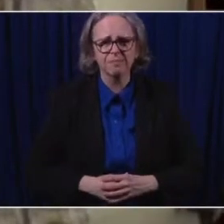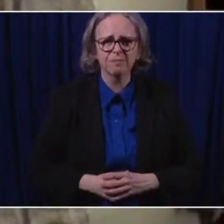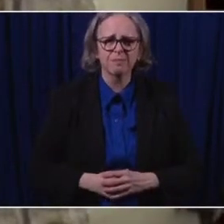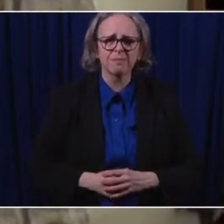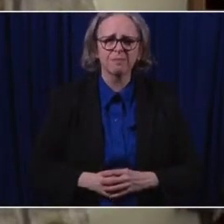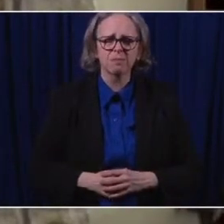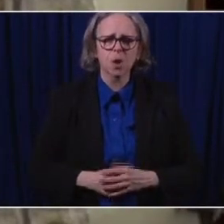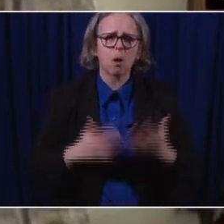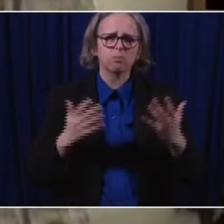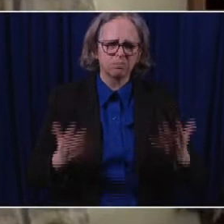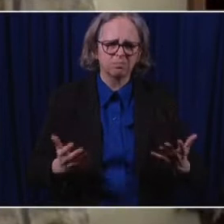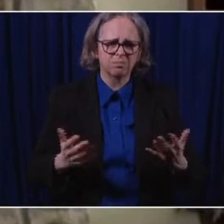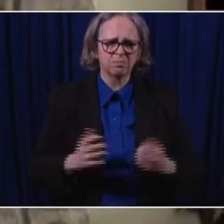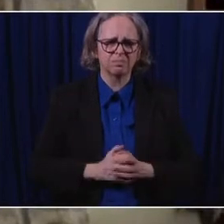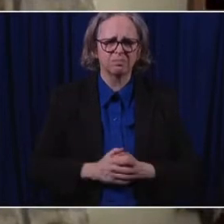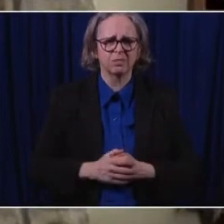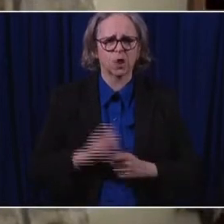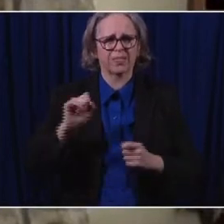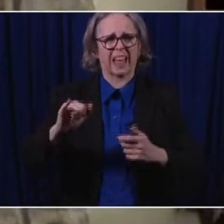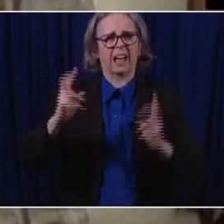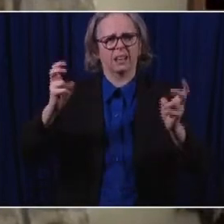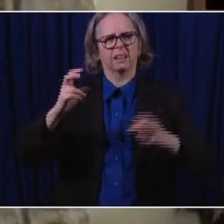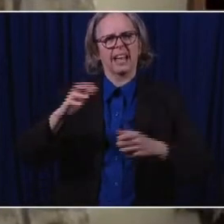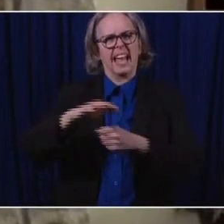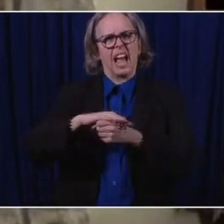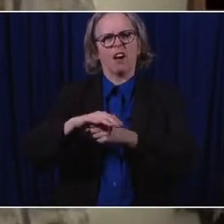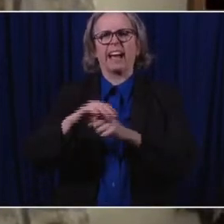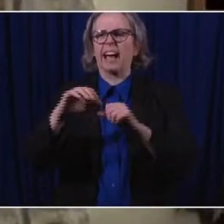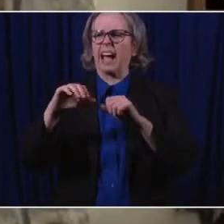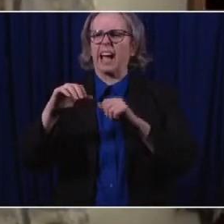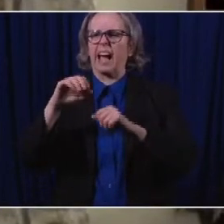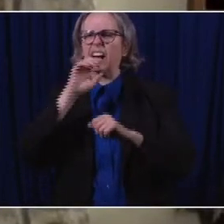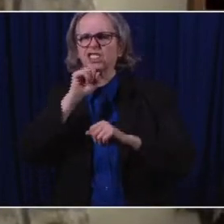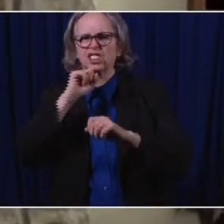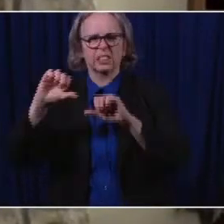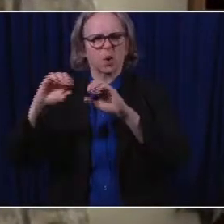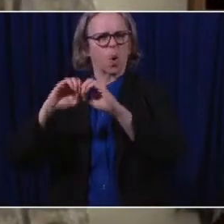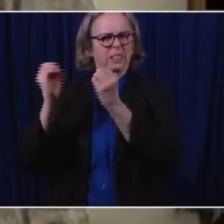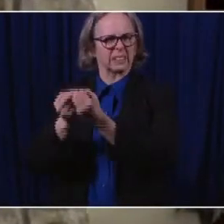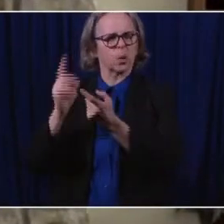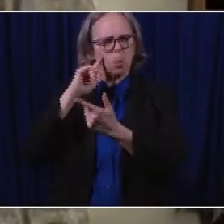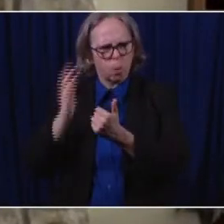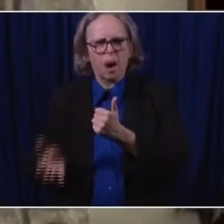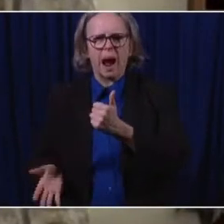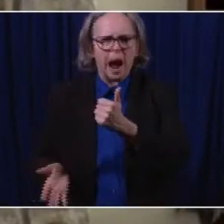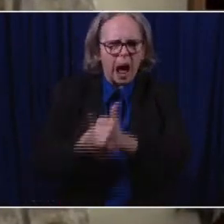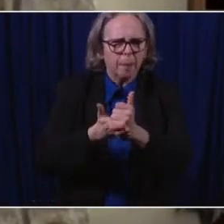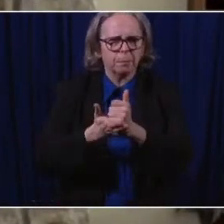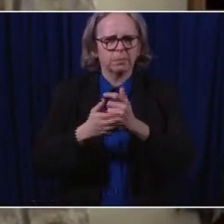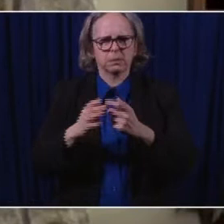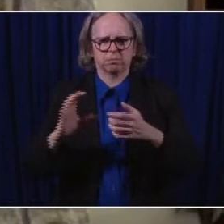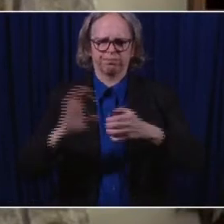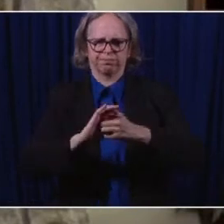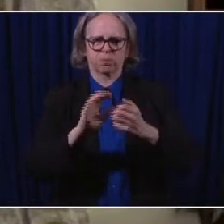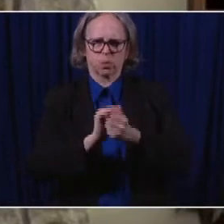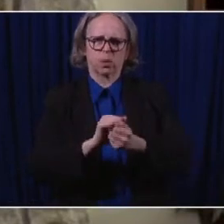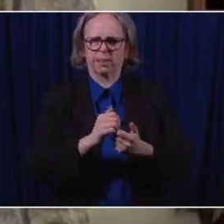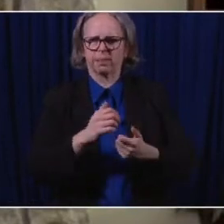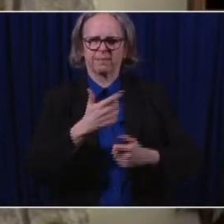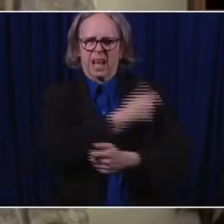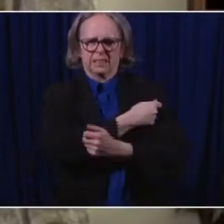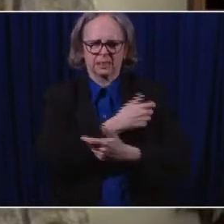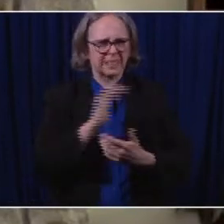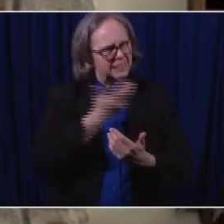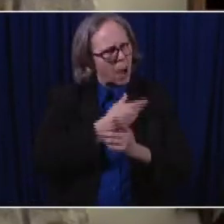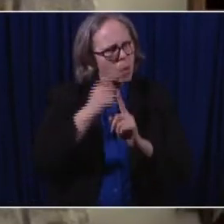aging agencies are also working with us in regard to that, in regard to transportation.